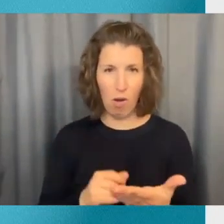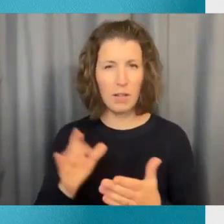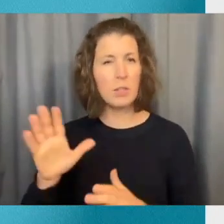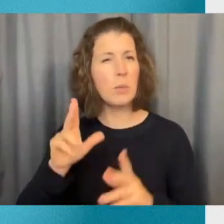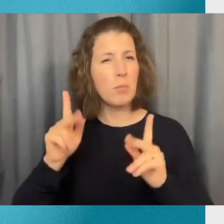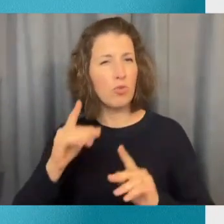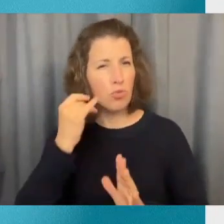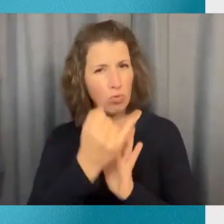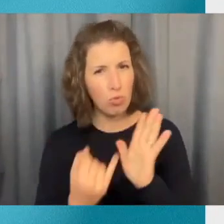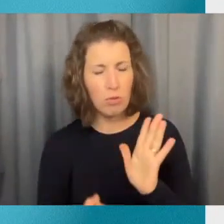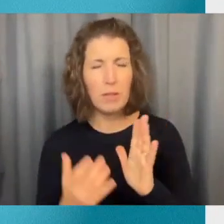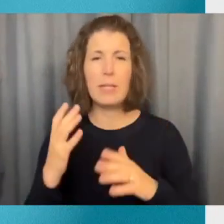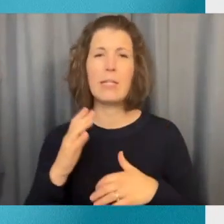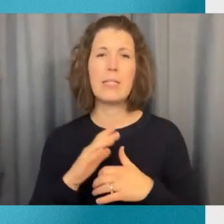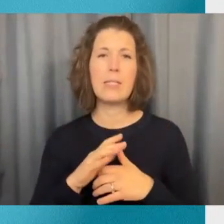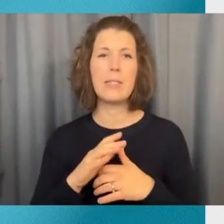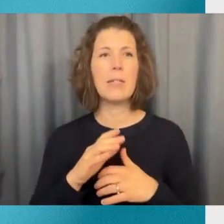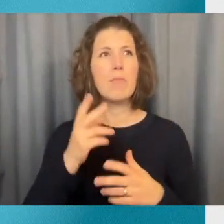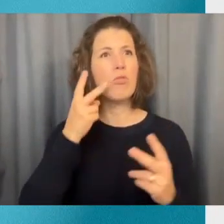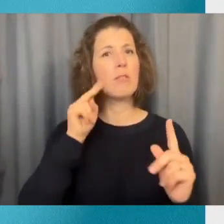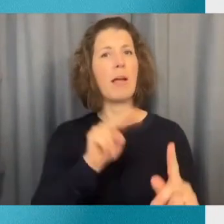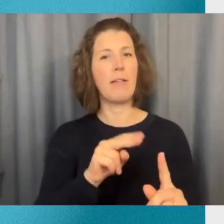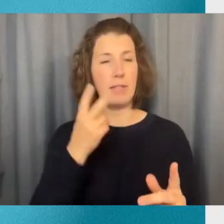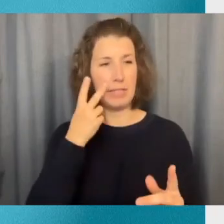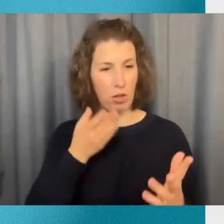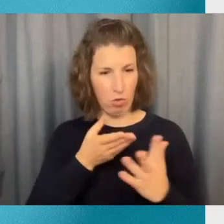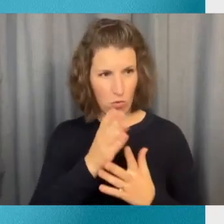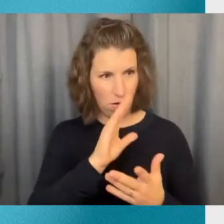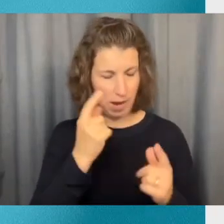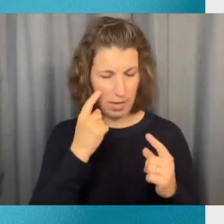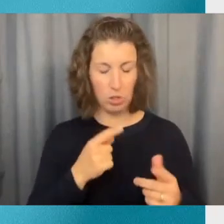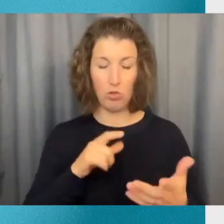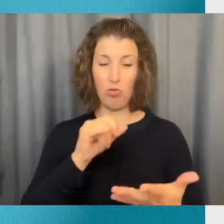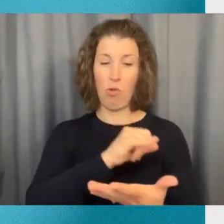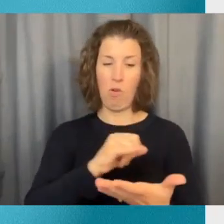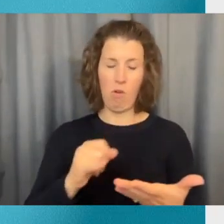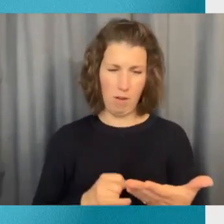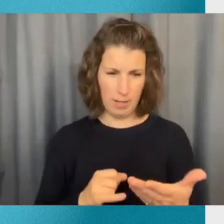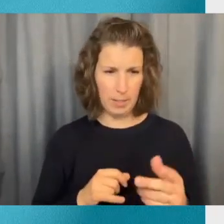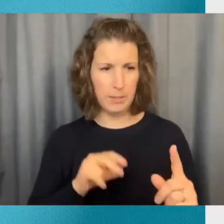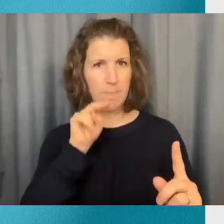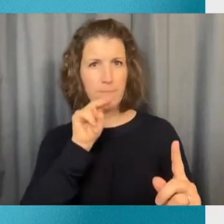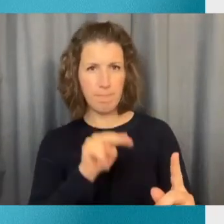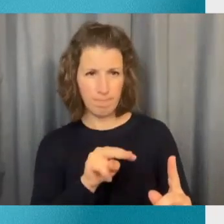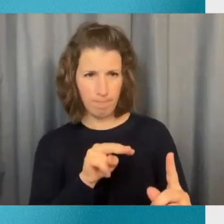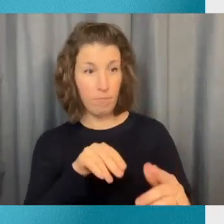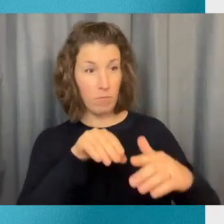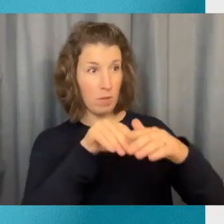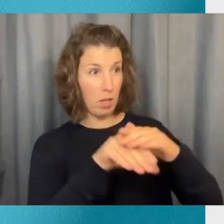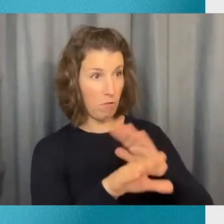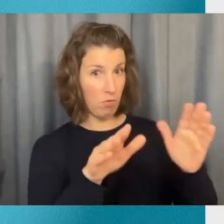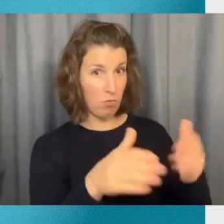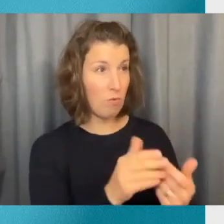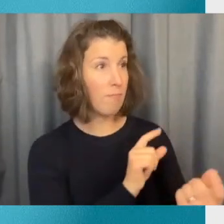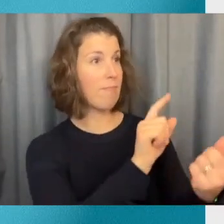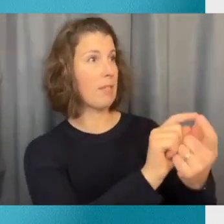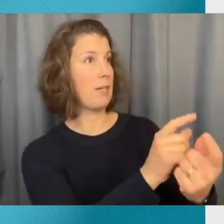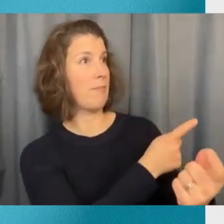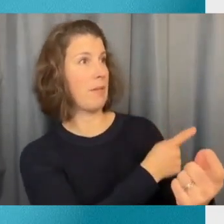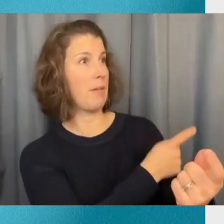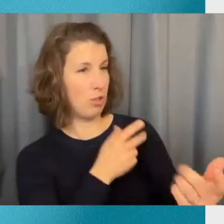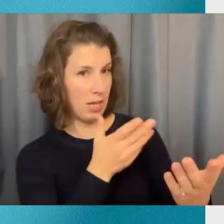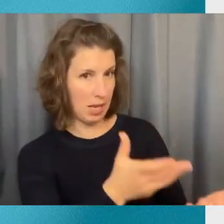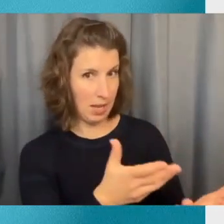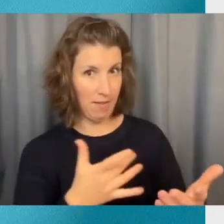of letting us see through her eyes as she sort of draws this idea of walking into a room and meeting a patient, feeling pressured